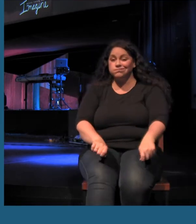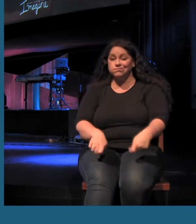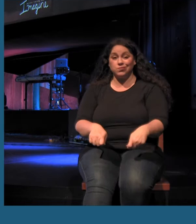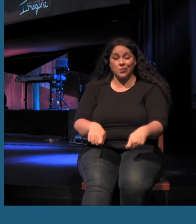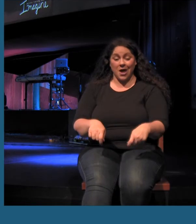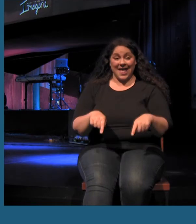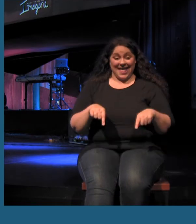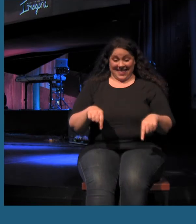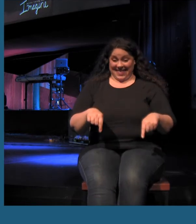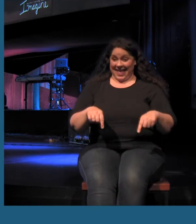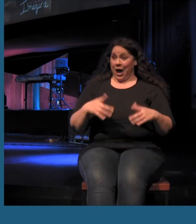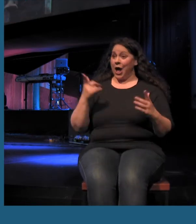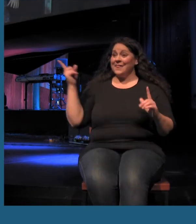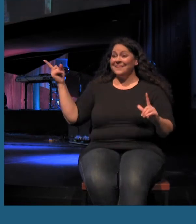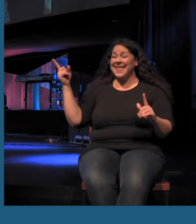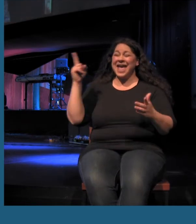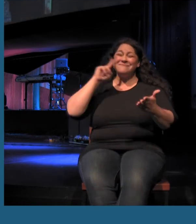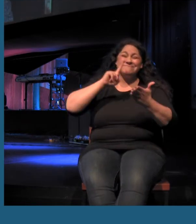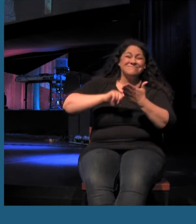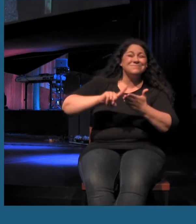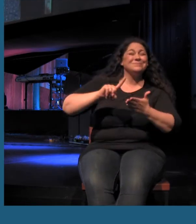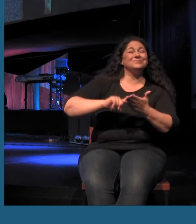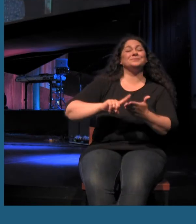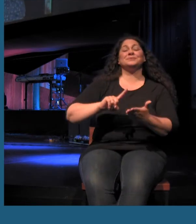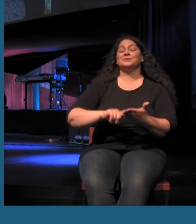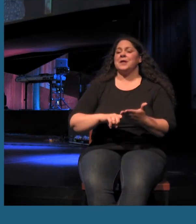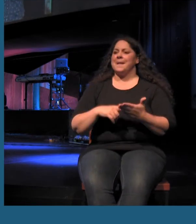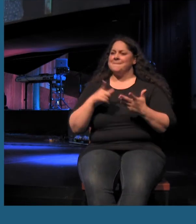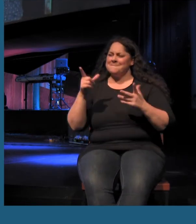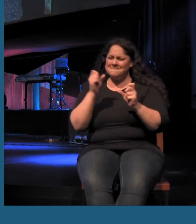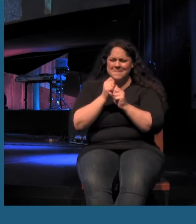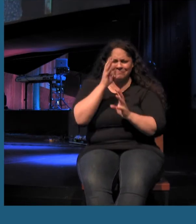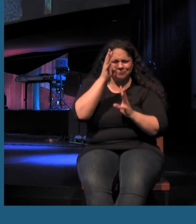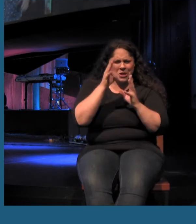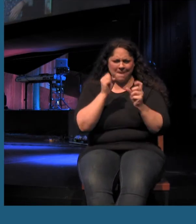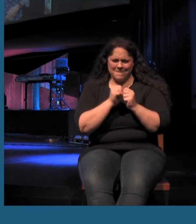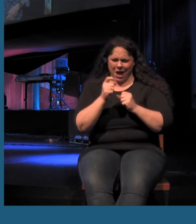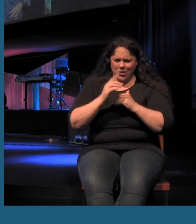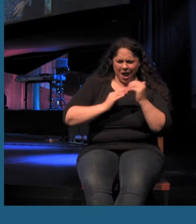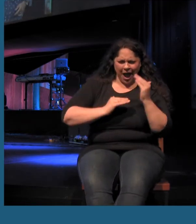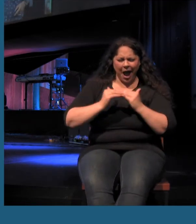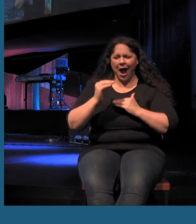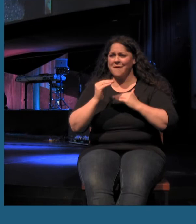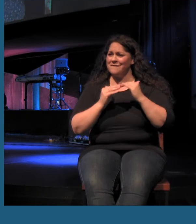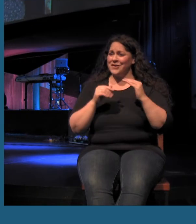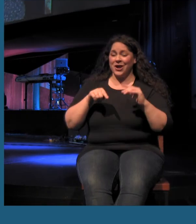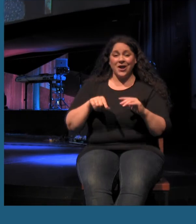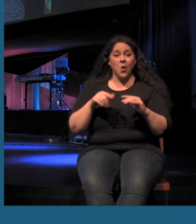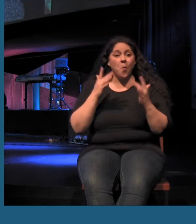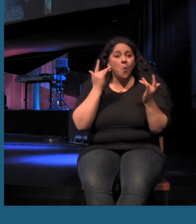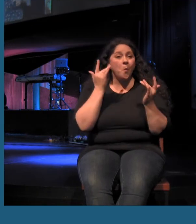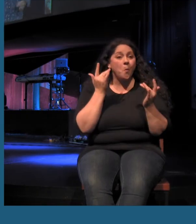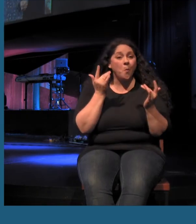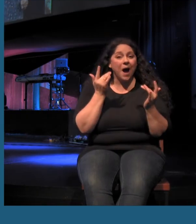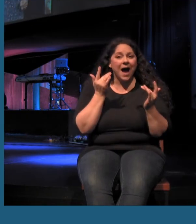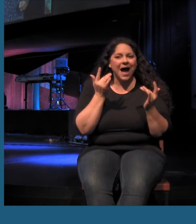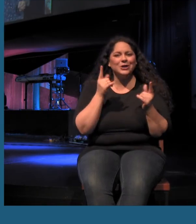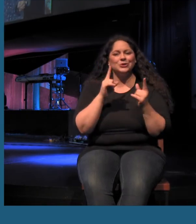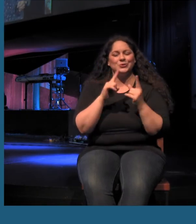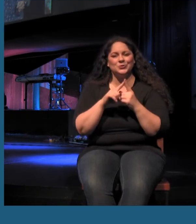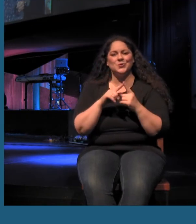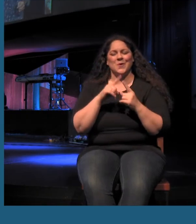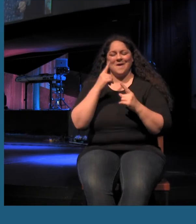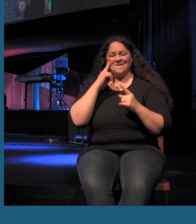that, all of the research that went into that, the comfort and the innovation and the experience that you have is to inspire you as